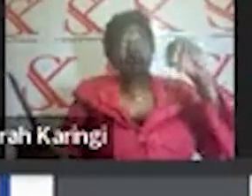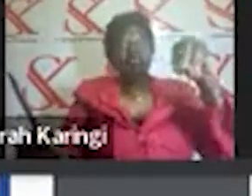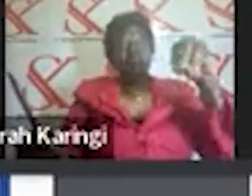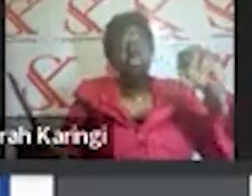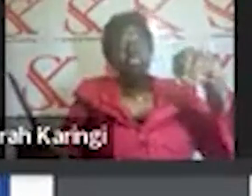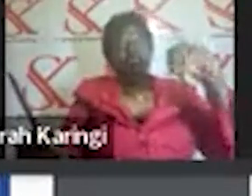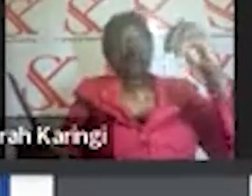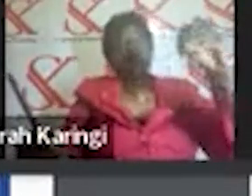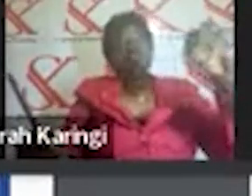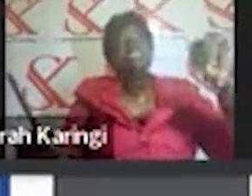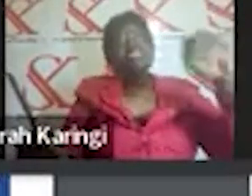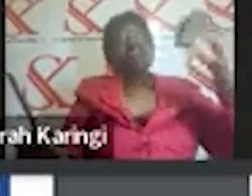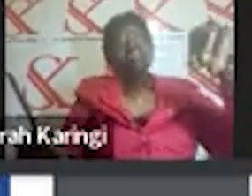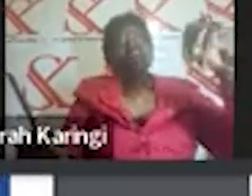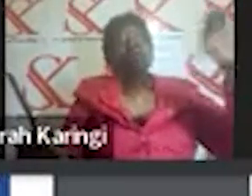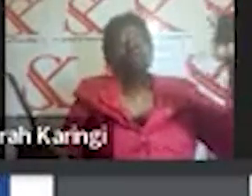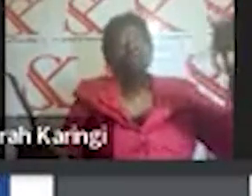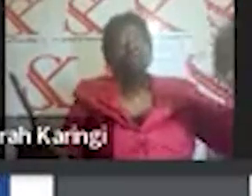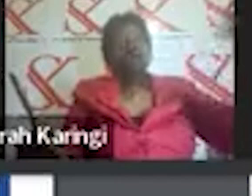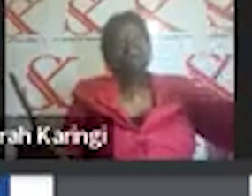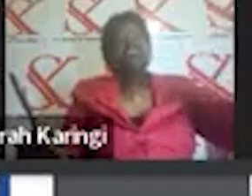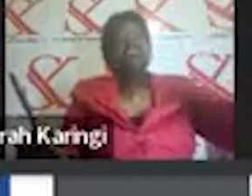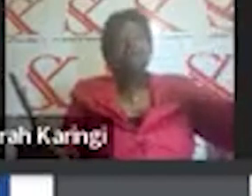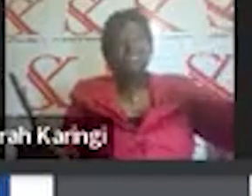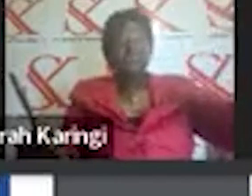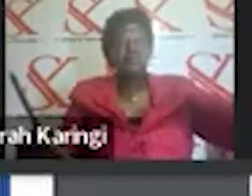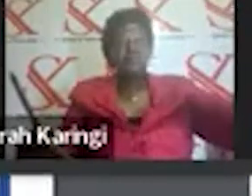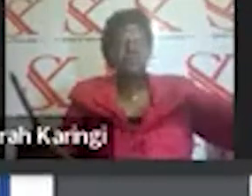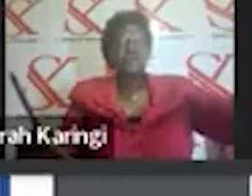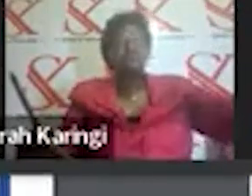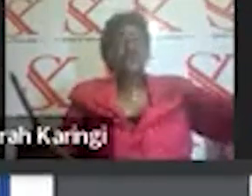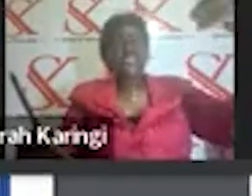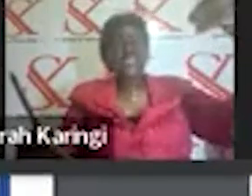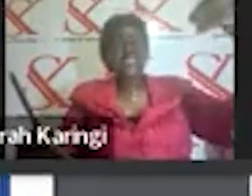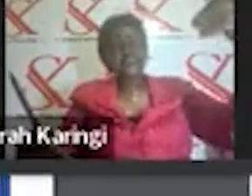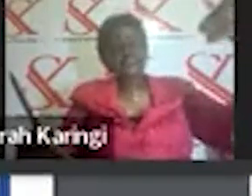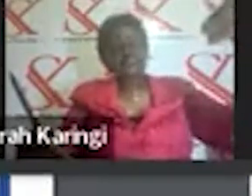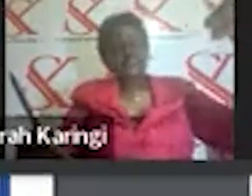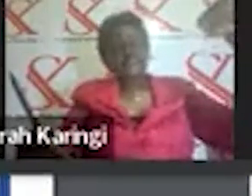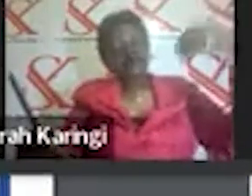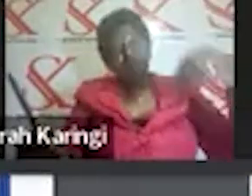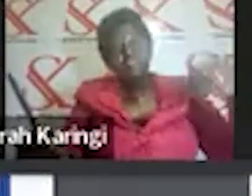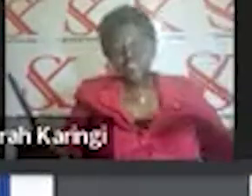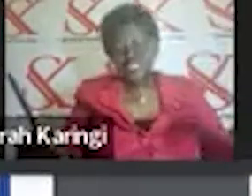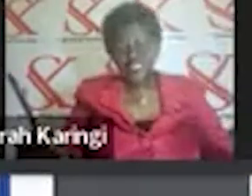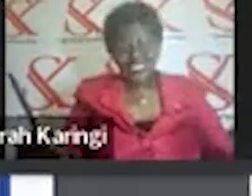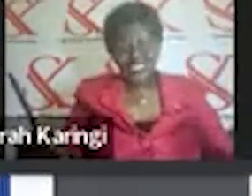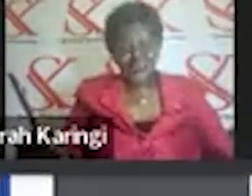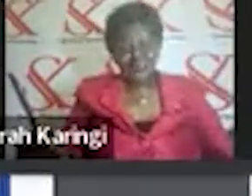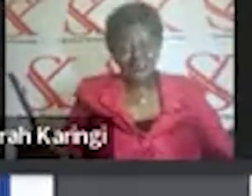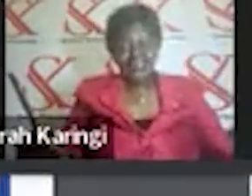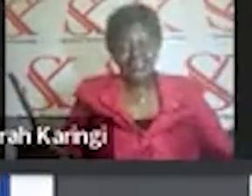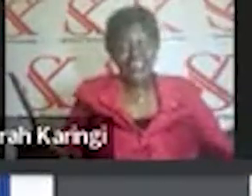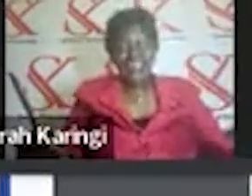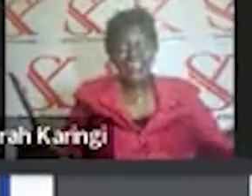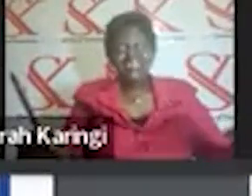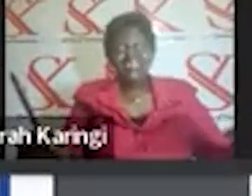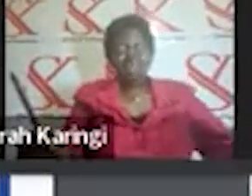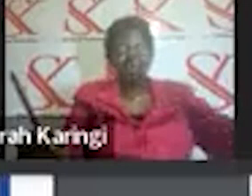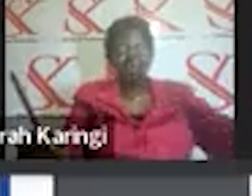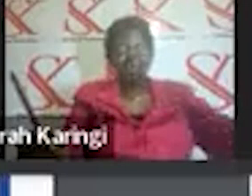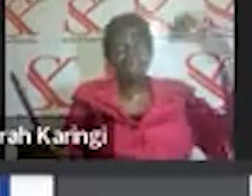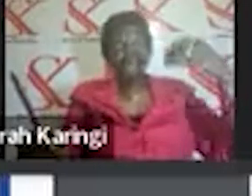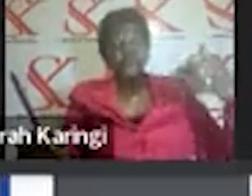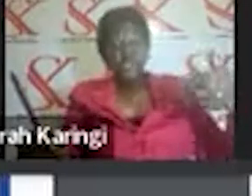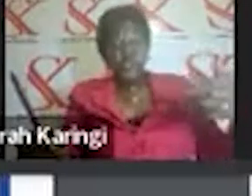is about networking. What can I do for the other person? When you do that, people will be so interested in you. And